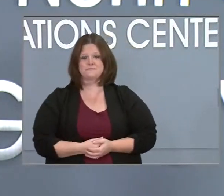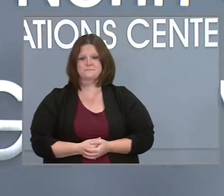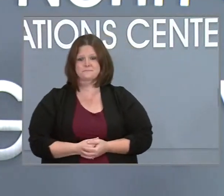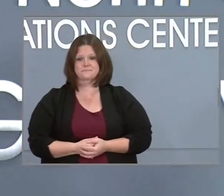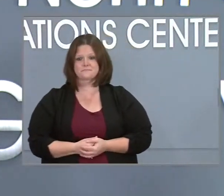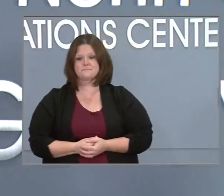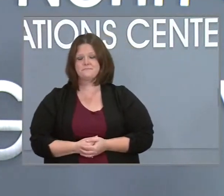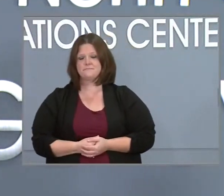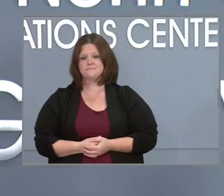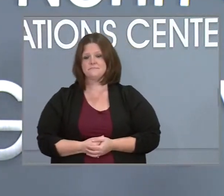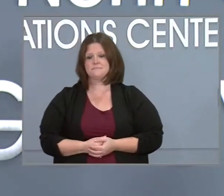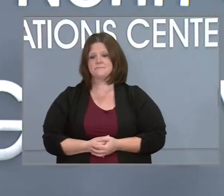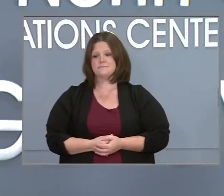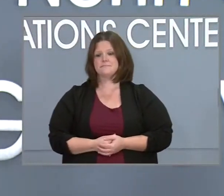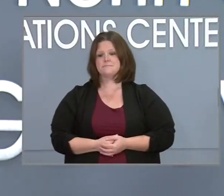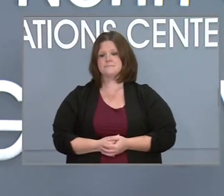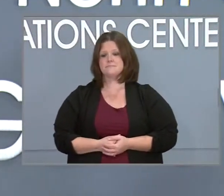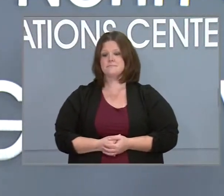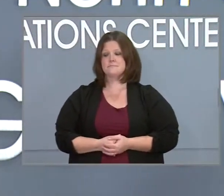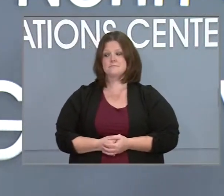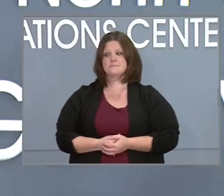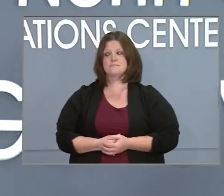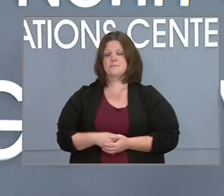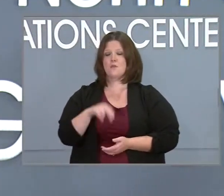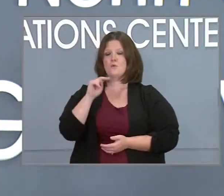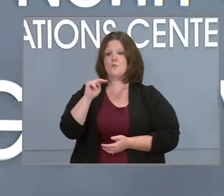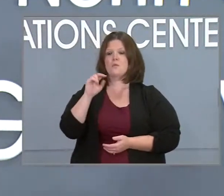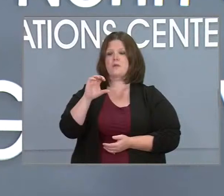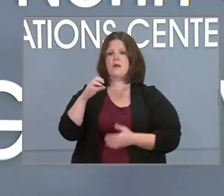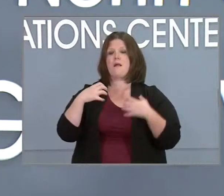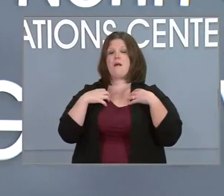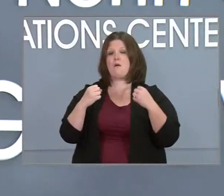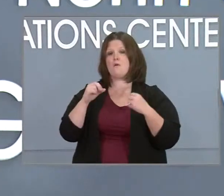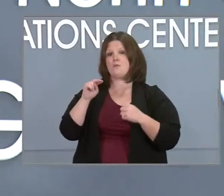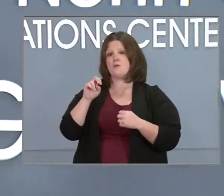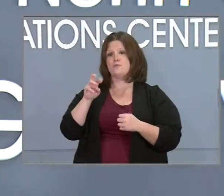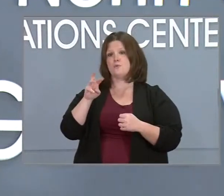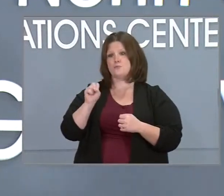Our next question is from Rose Hoban with North Carolina Health News.